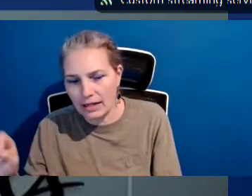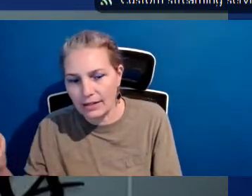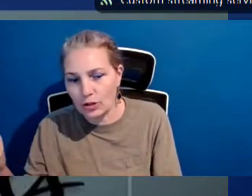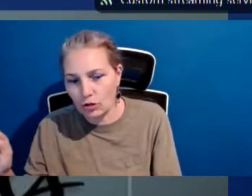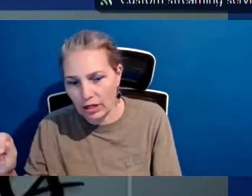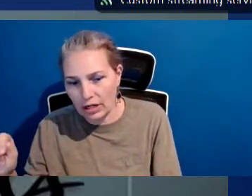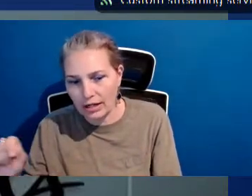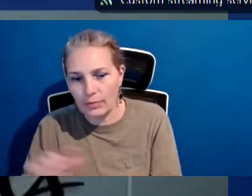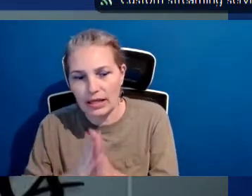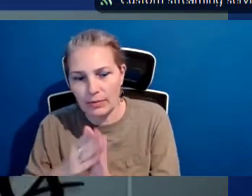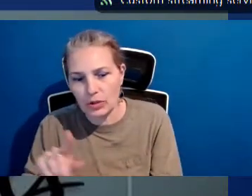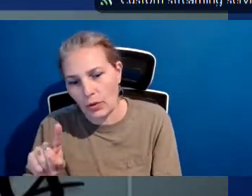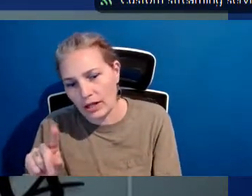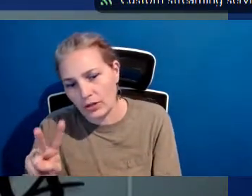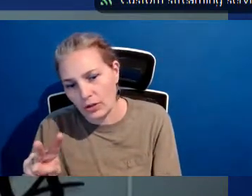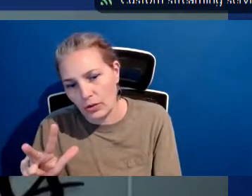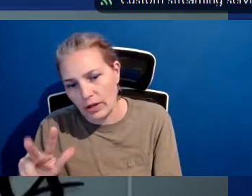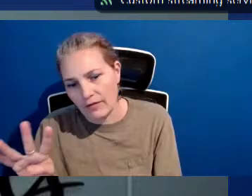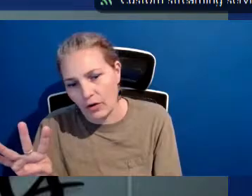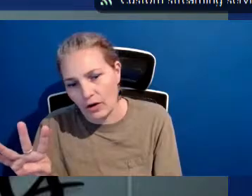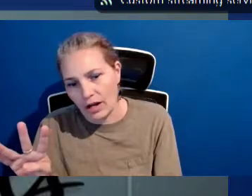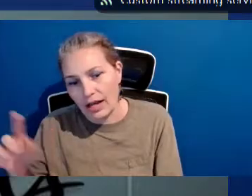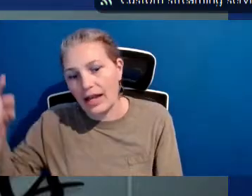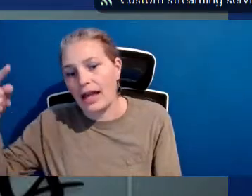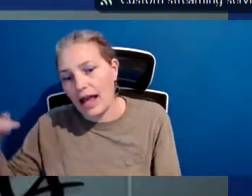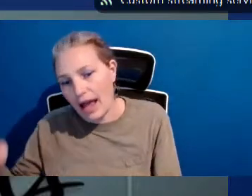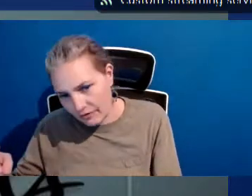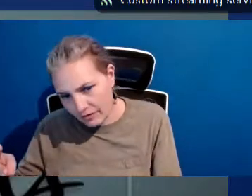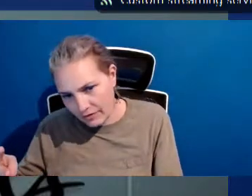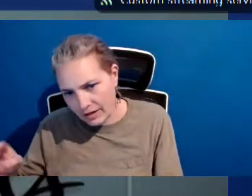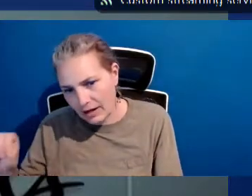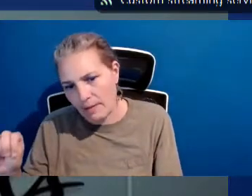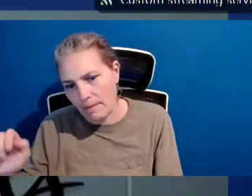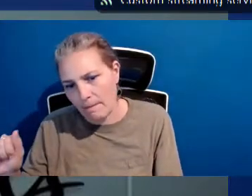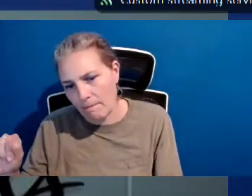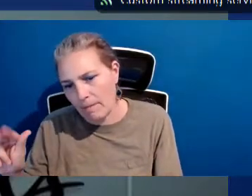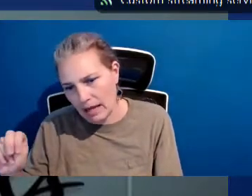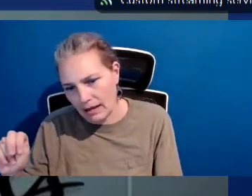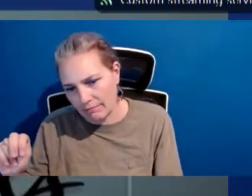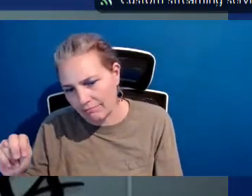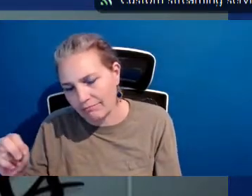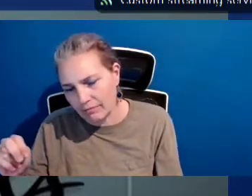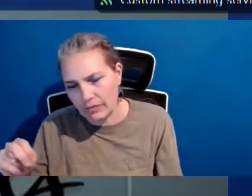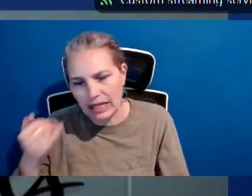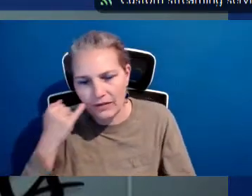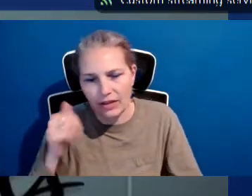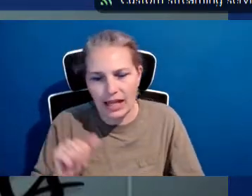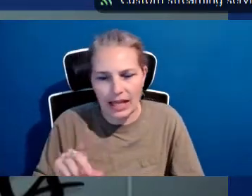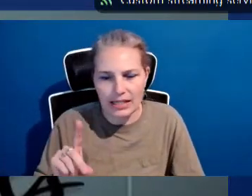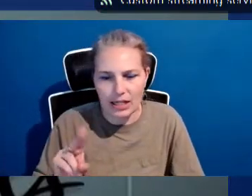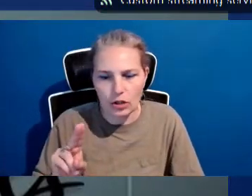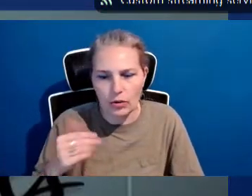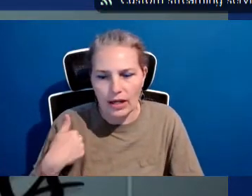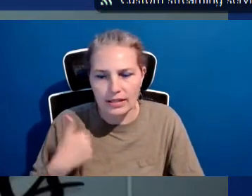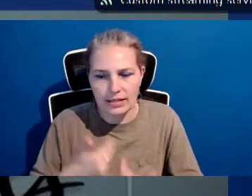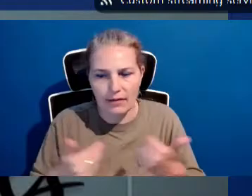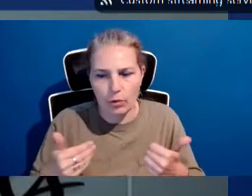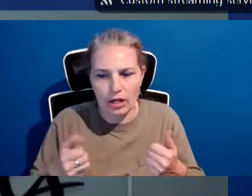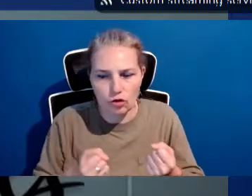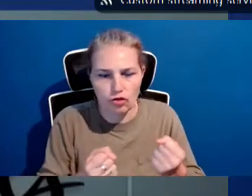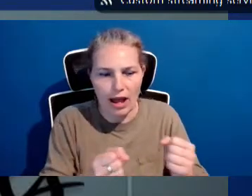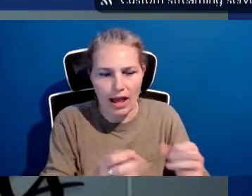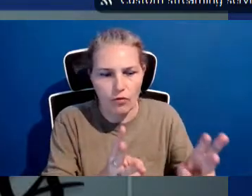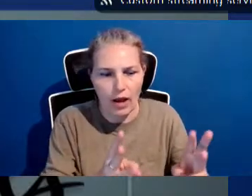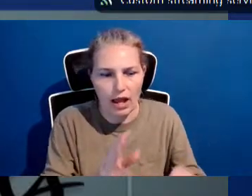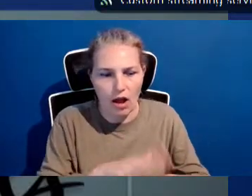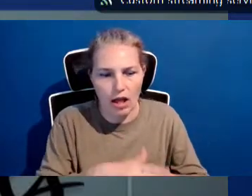separate driveway or street access from the main house, then a separate address is required. And then only